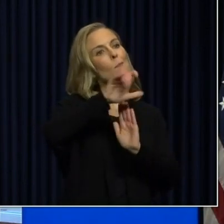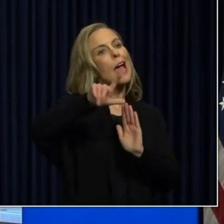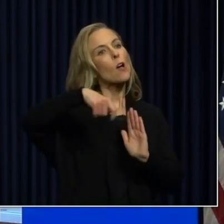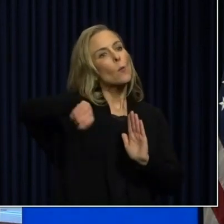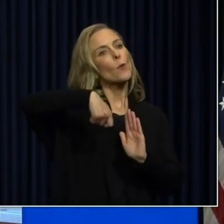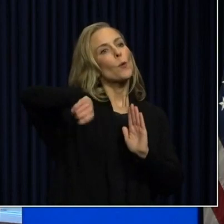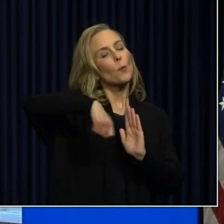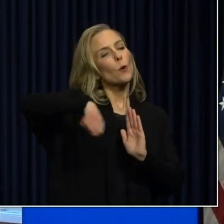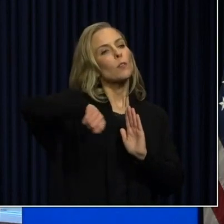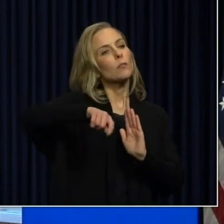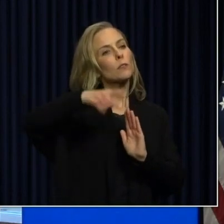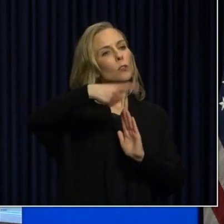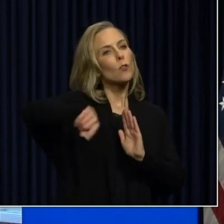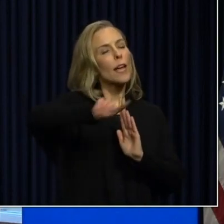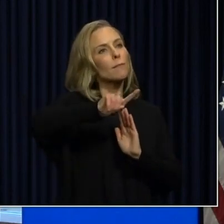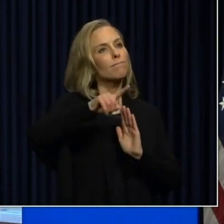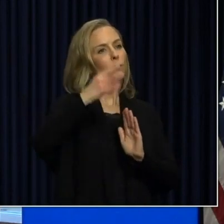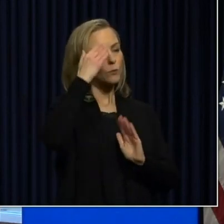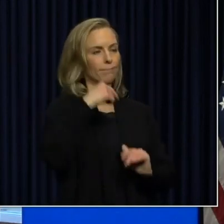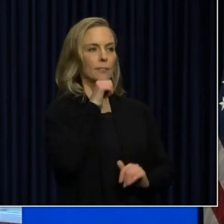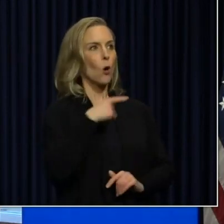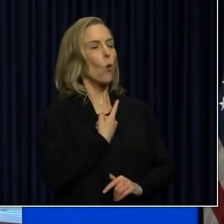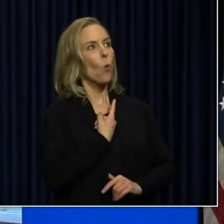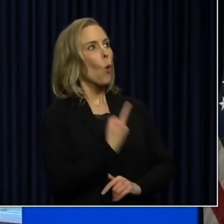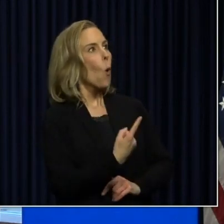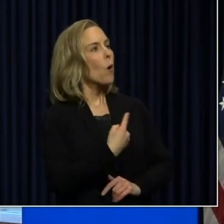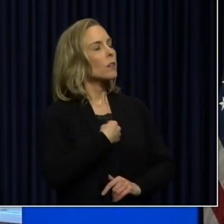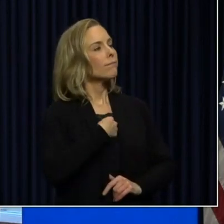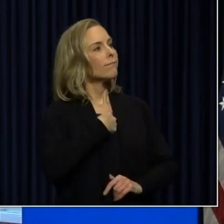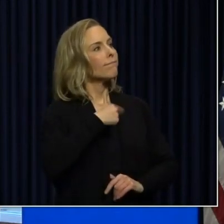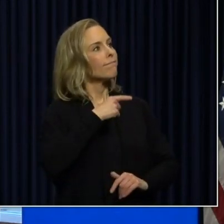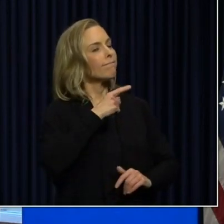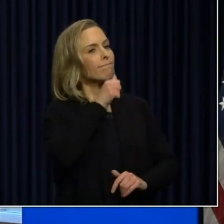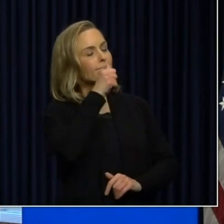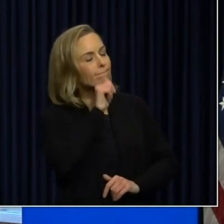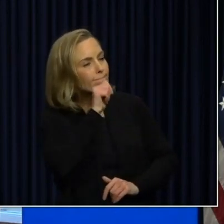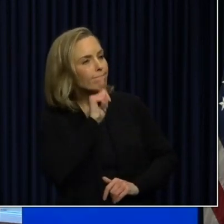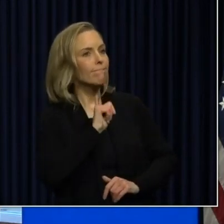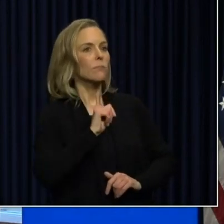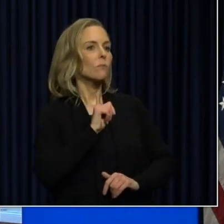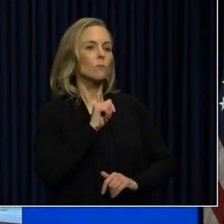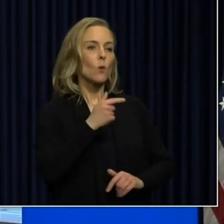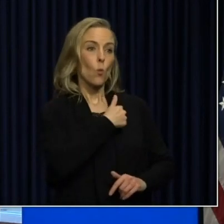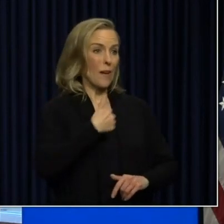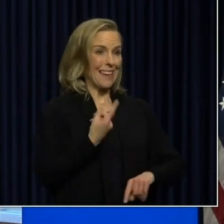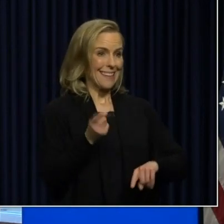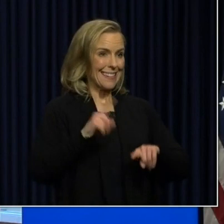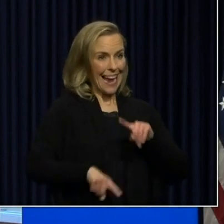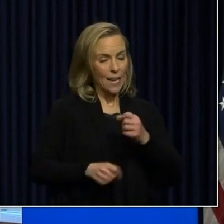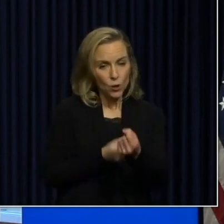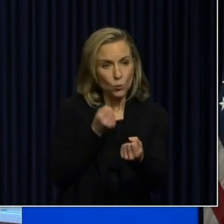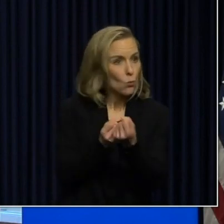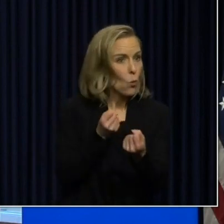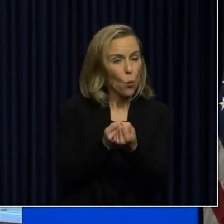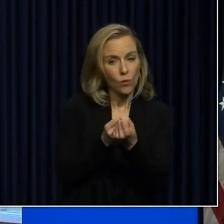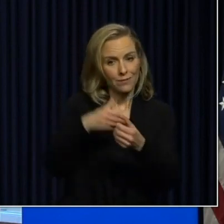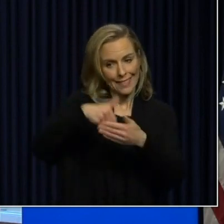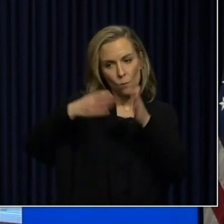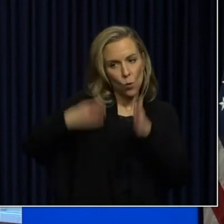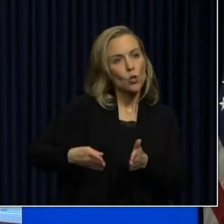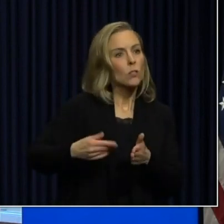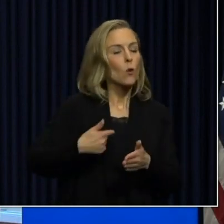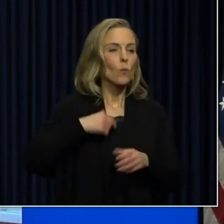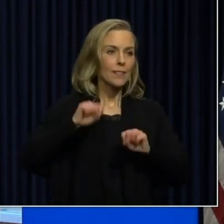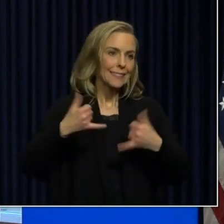not alone. And even if they've suffered loss during this, that while we can't be with them presently, that we are certainly with them in so many